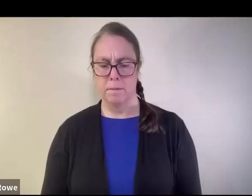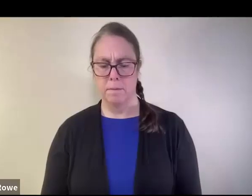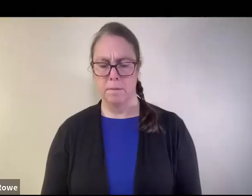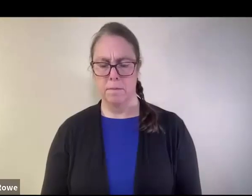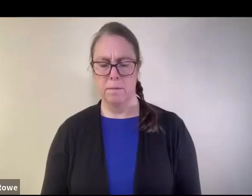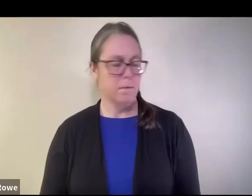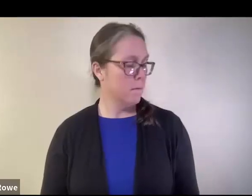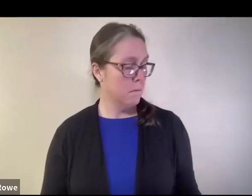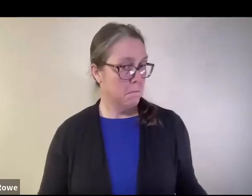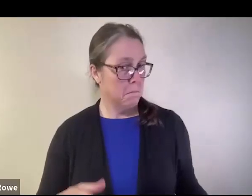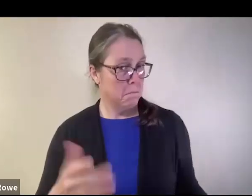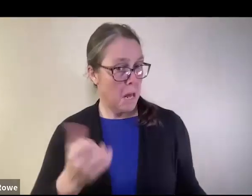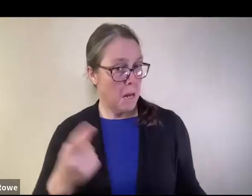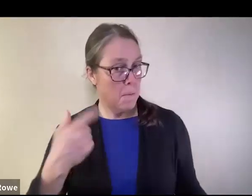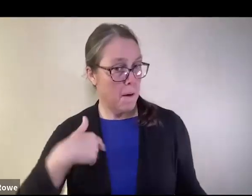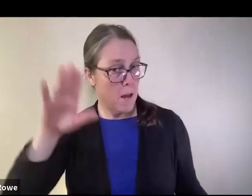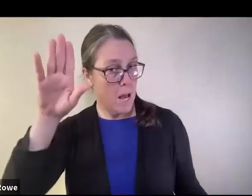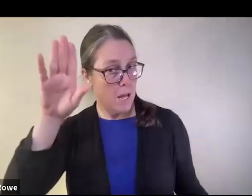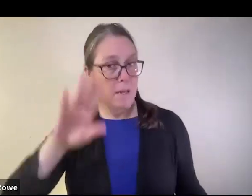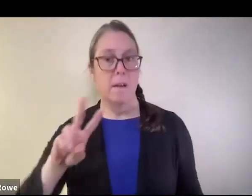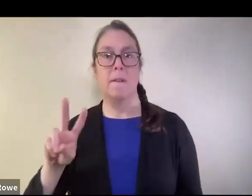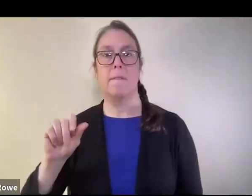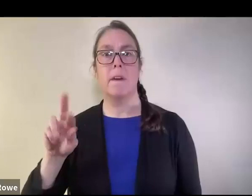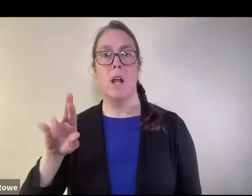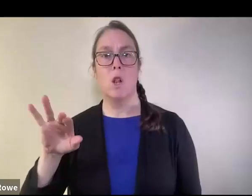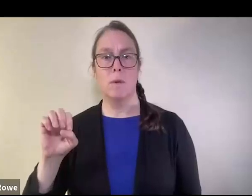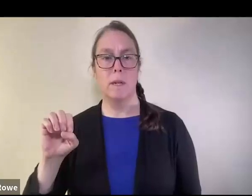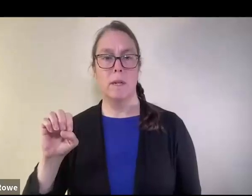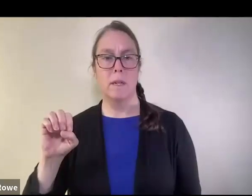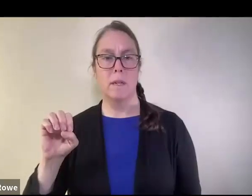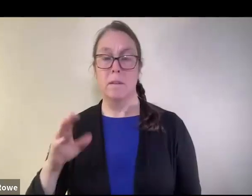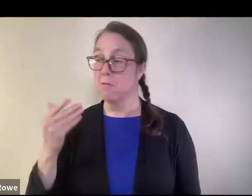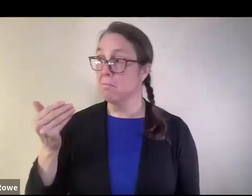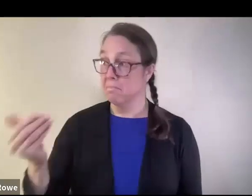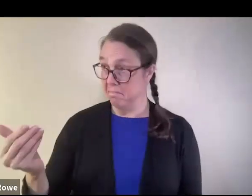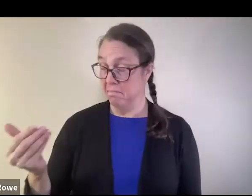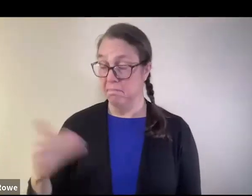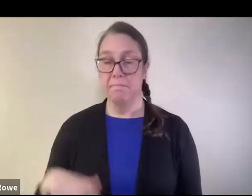We have a hand raised? Valerie has her hand raised. Okay, Valerie, go ahead.